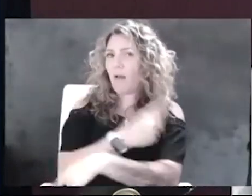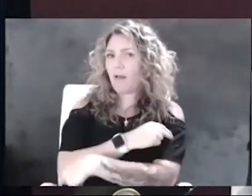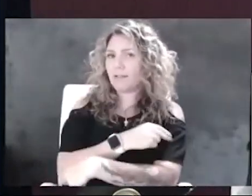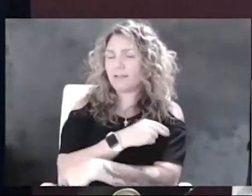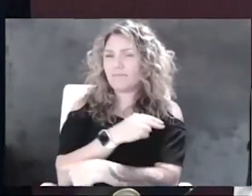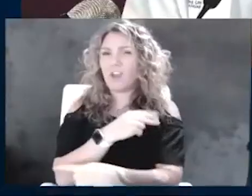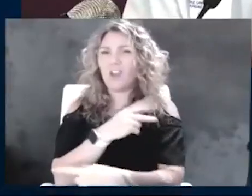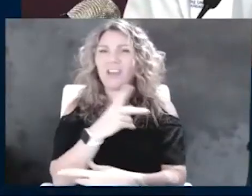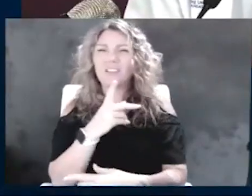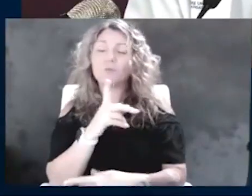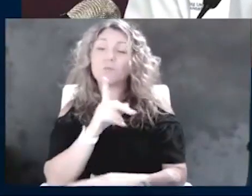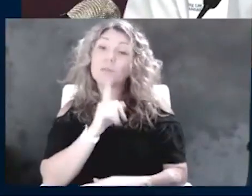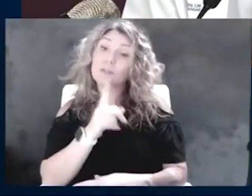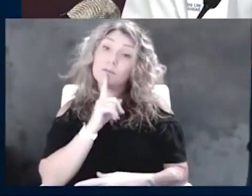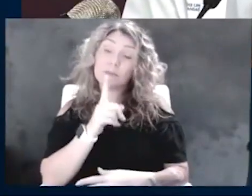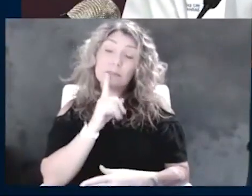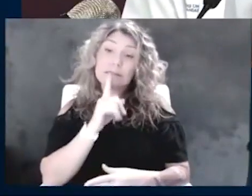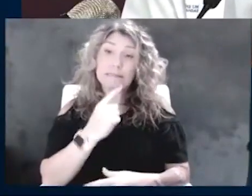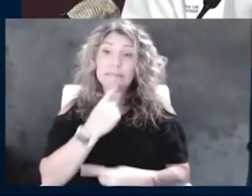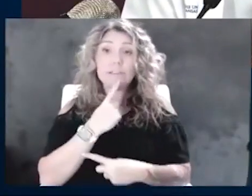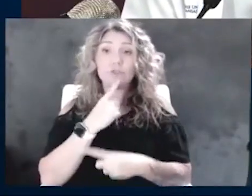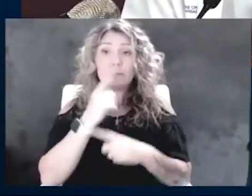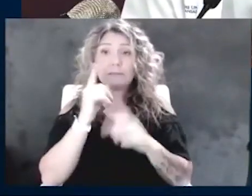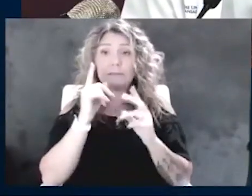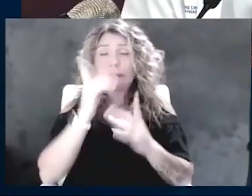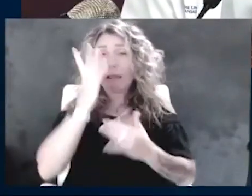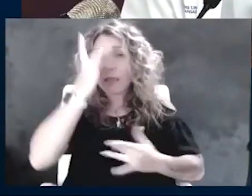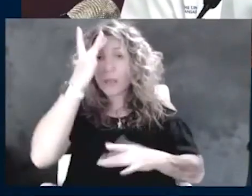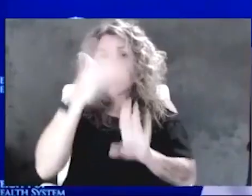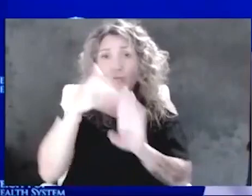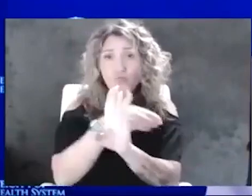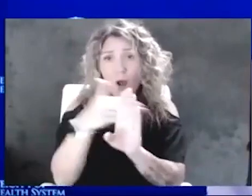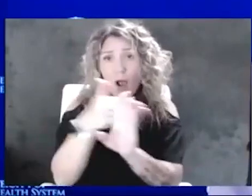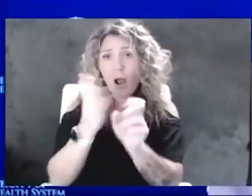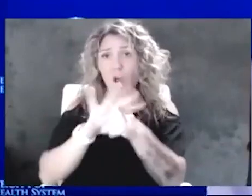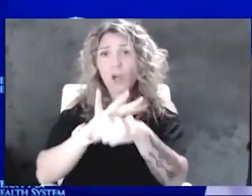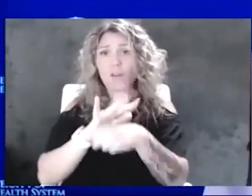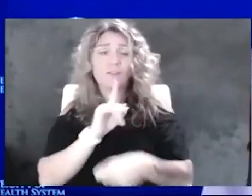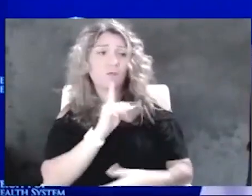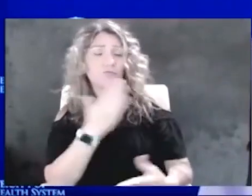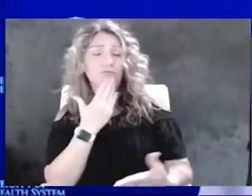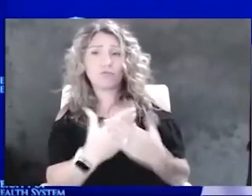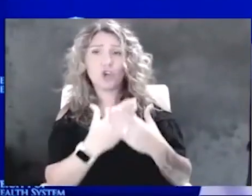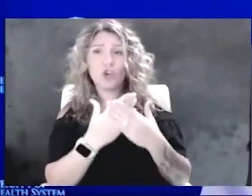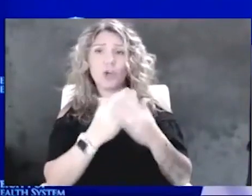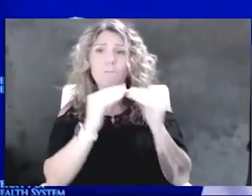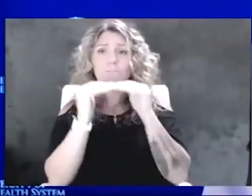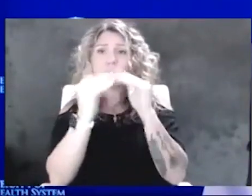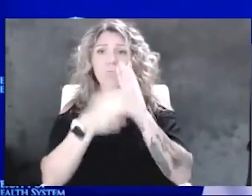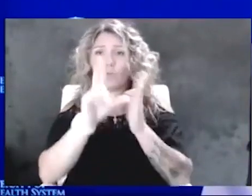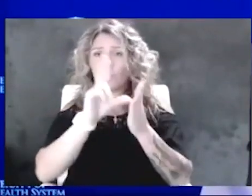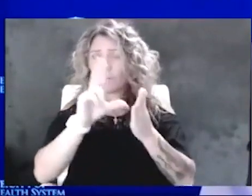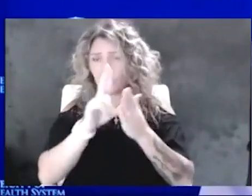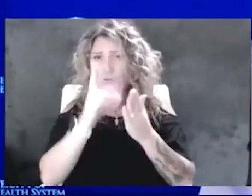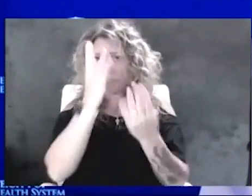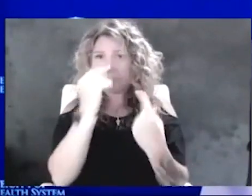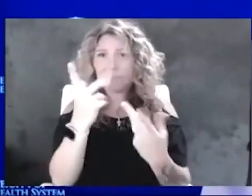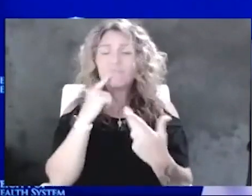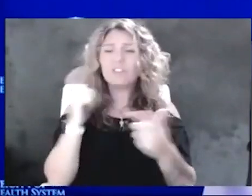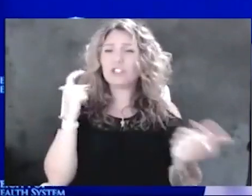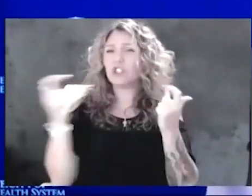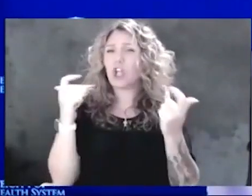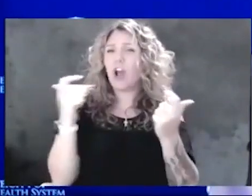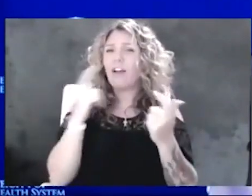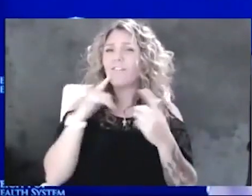illness. And I think to that point, we have, again, very good peer-reviewed data. There was the large Lancet infectious disease paper that looked at alpha